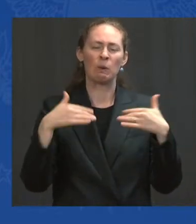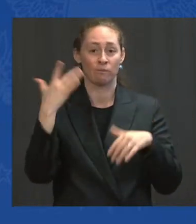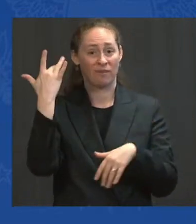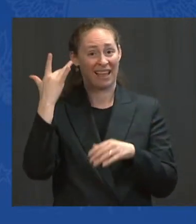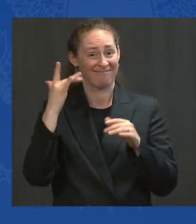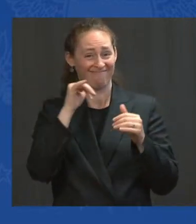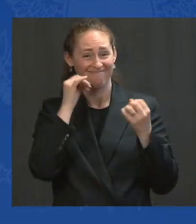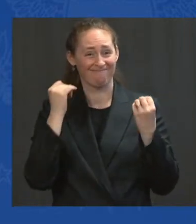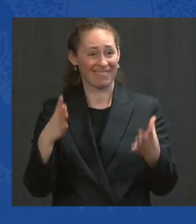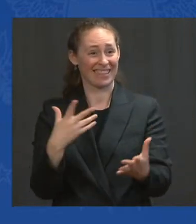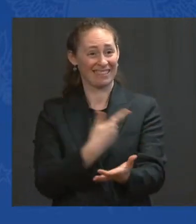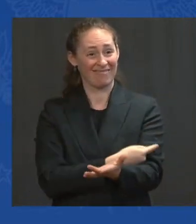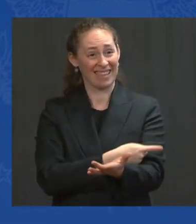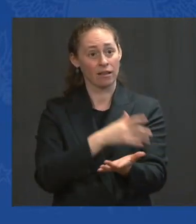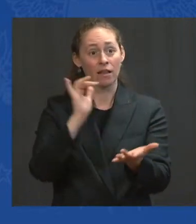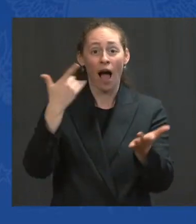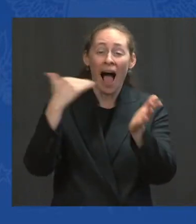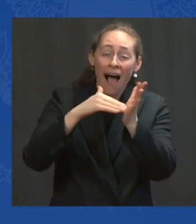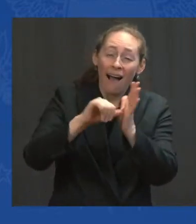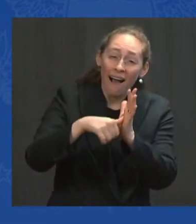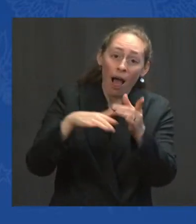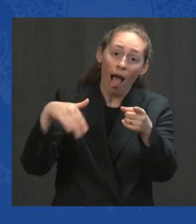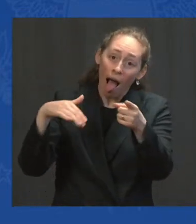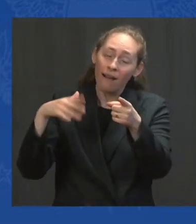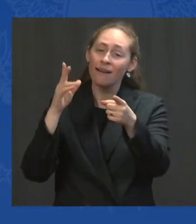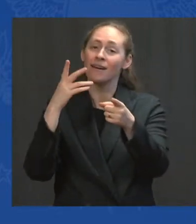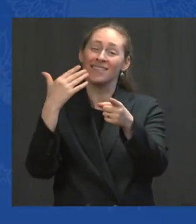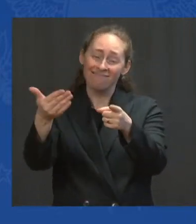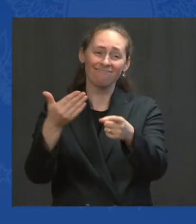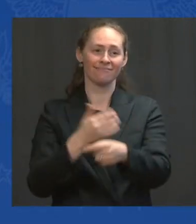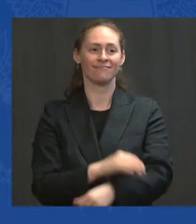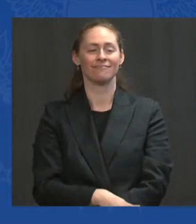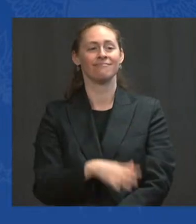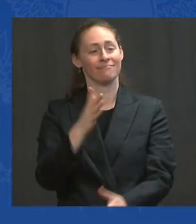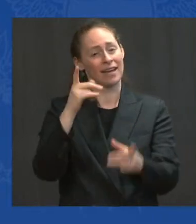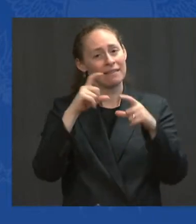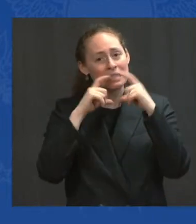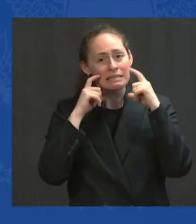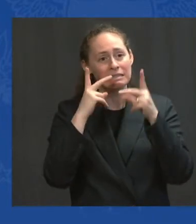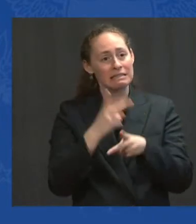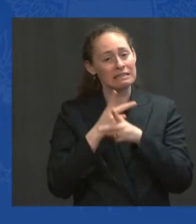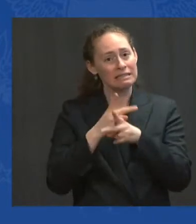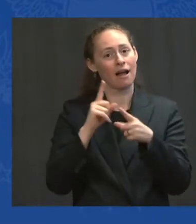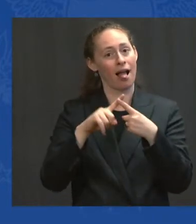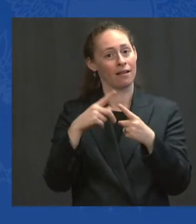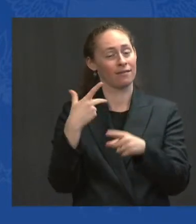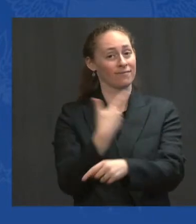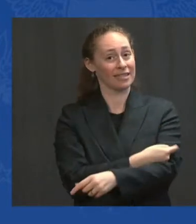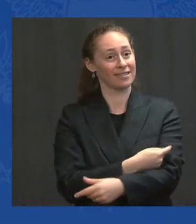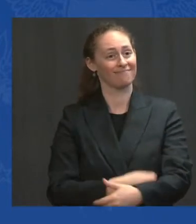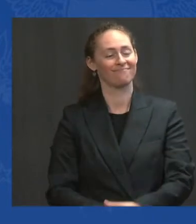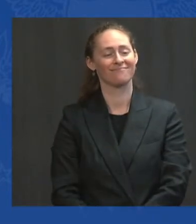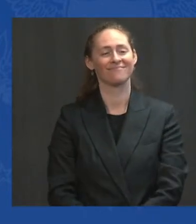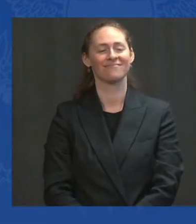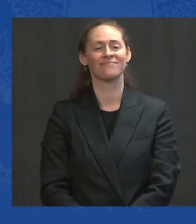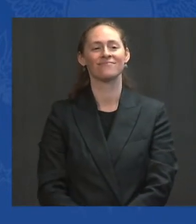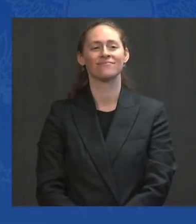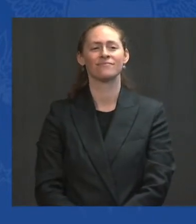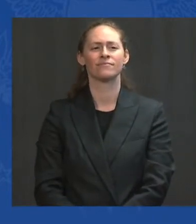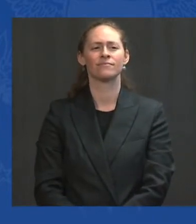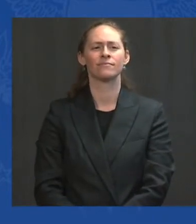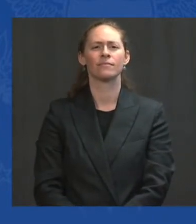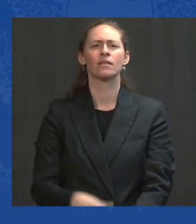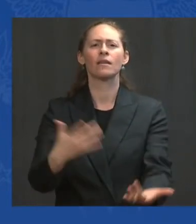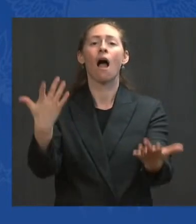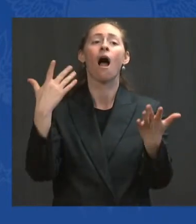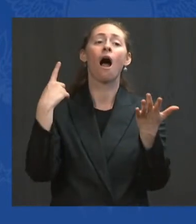yet, go get vaccinated and wear a mask until you do. Good. And Josh, on international travel,